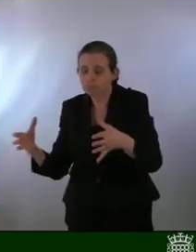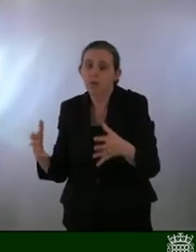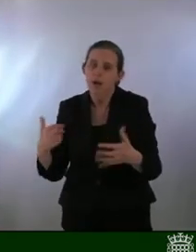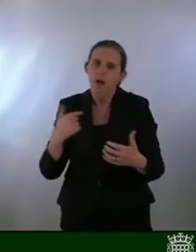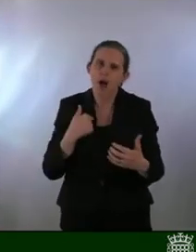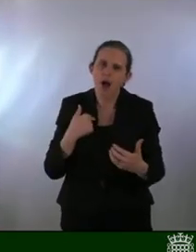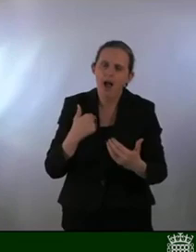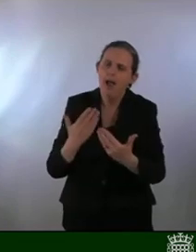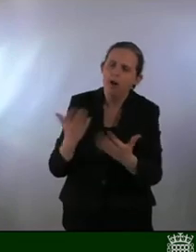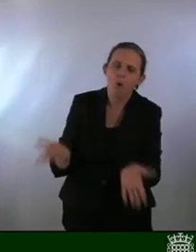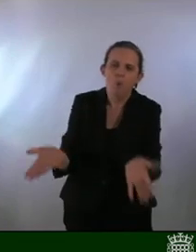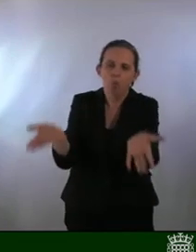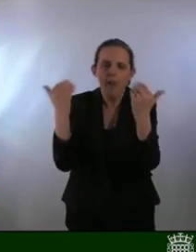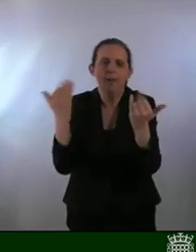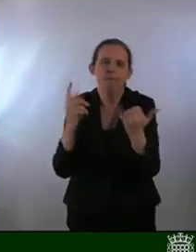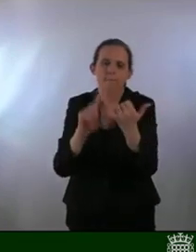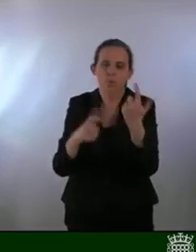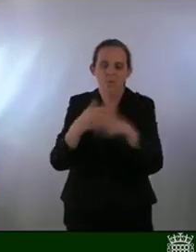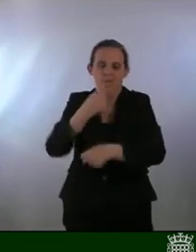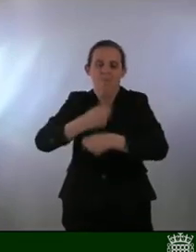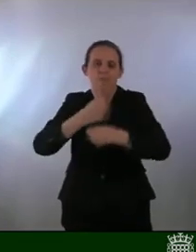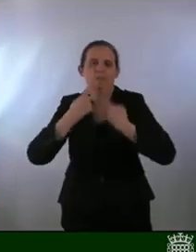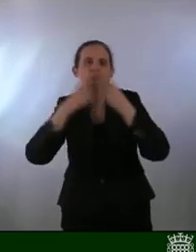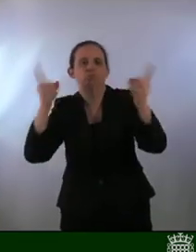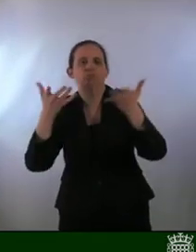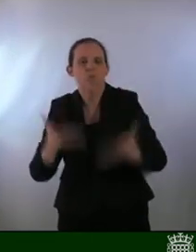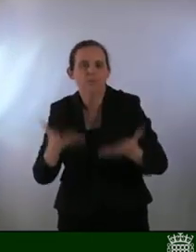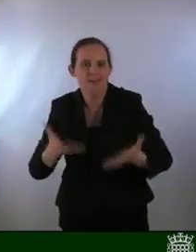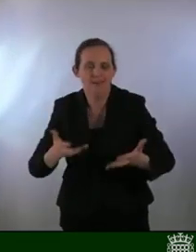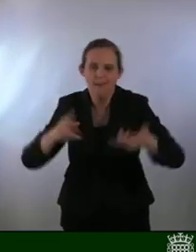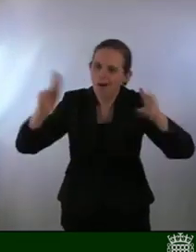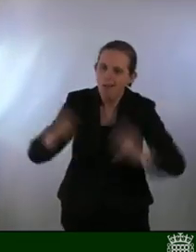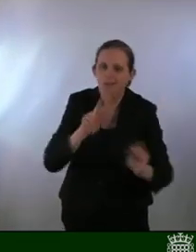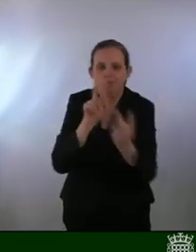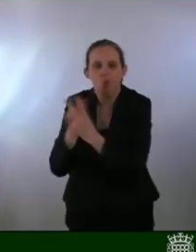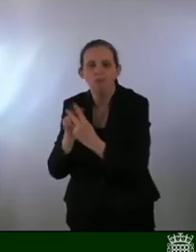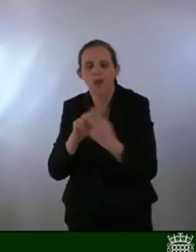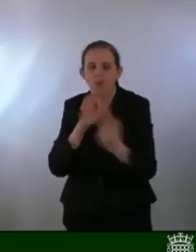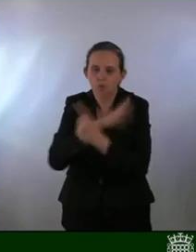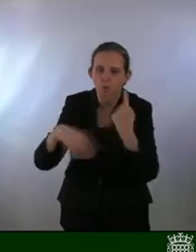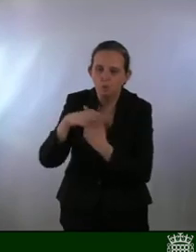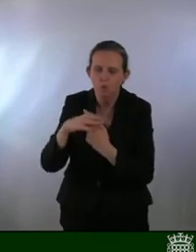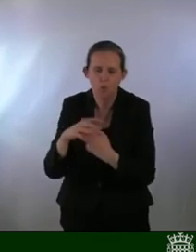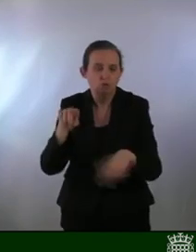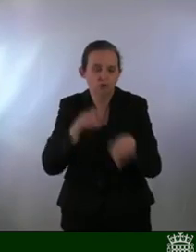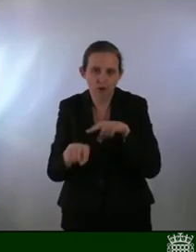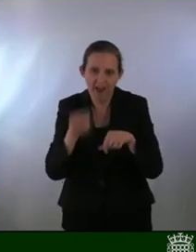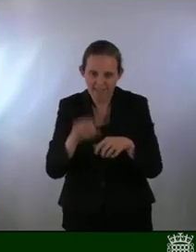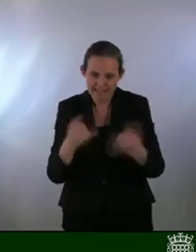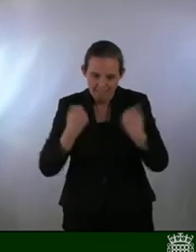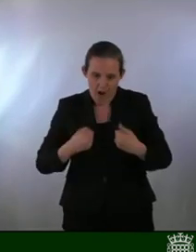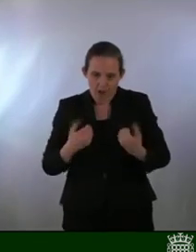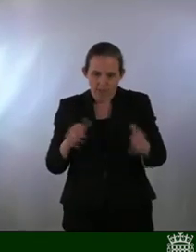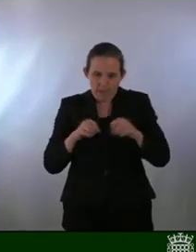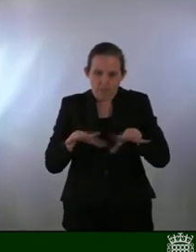Government decreasing all non-essential contact, as I think it is critical to slow down and limit the spread of this.